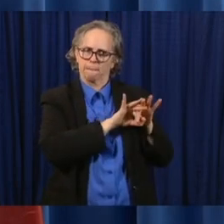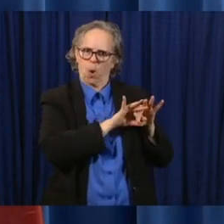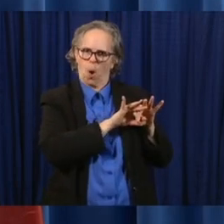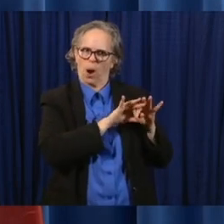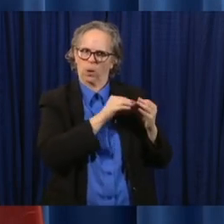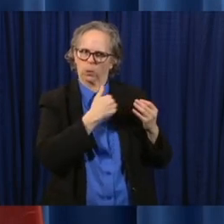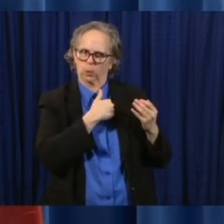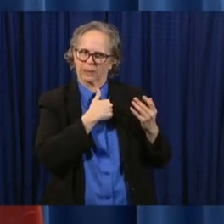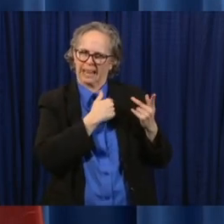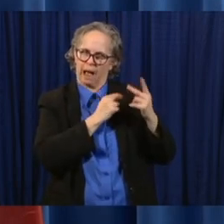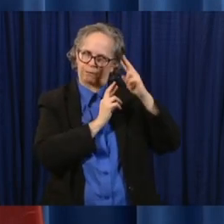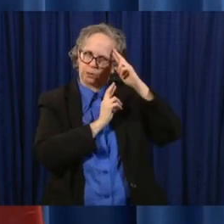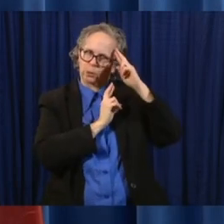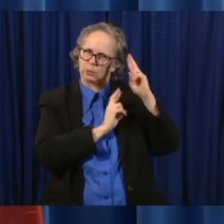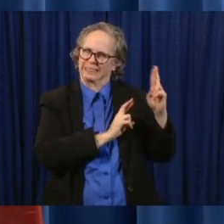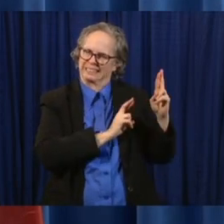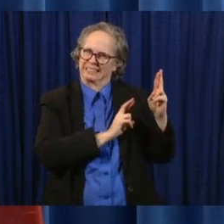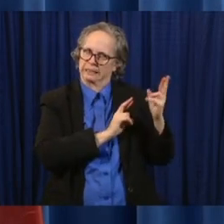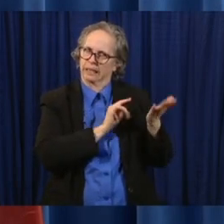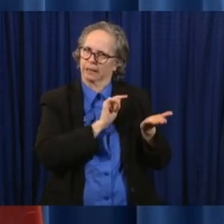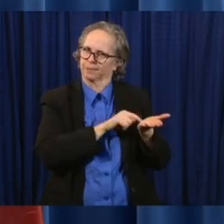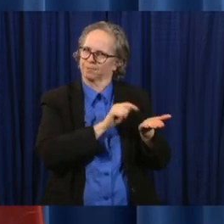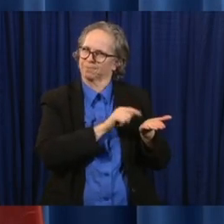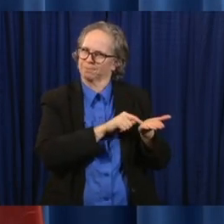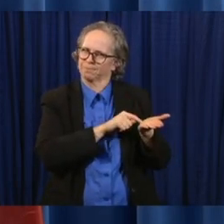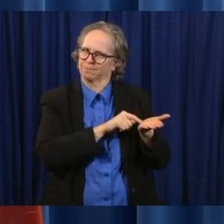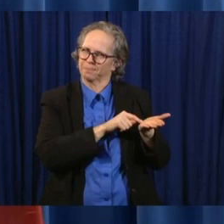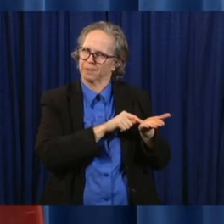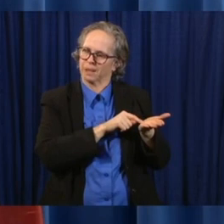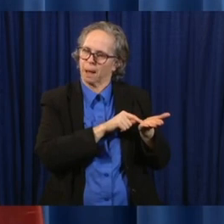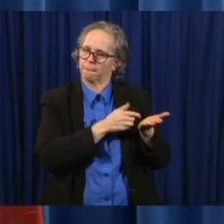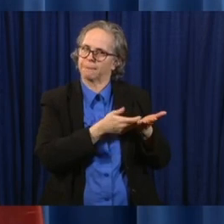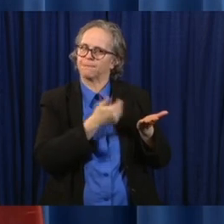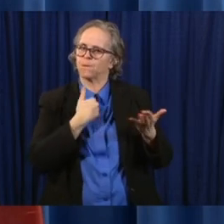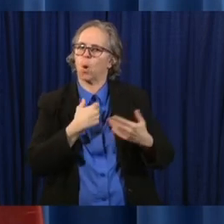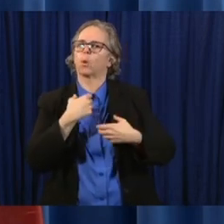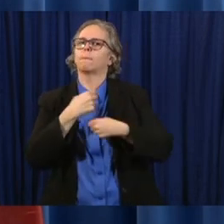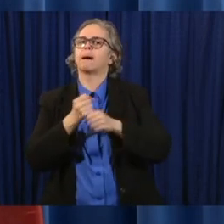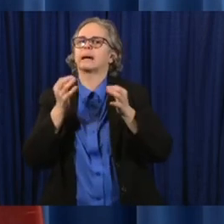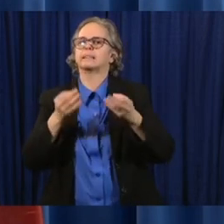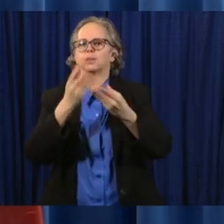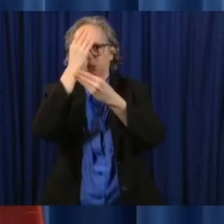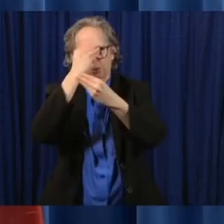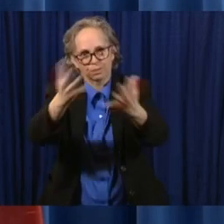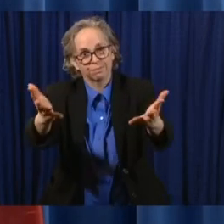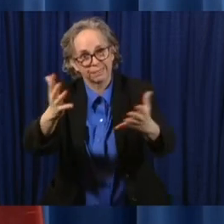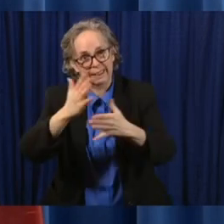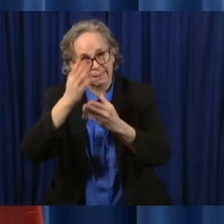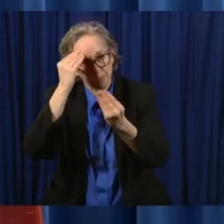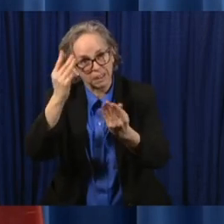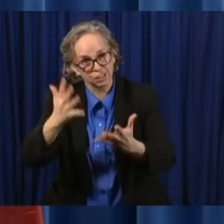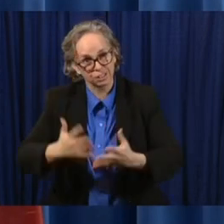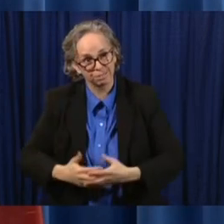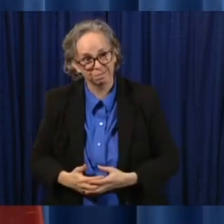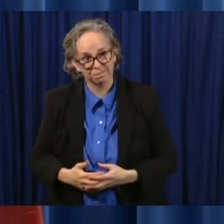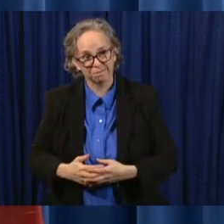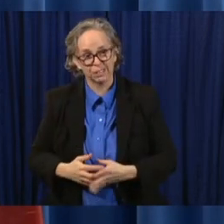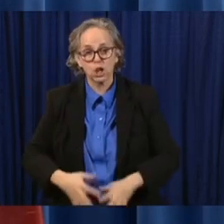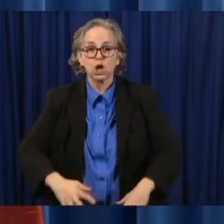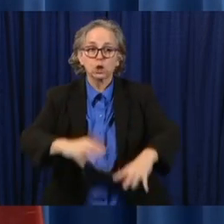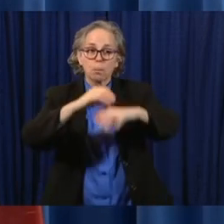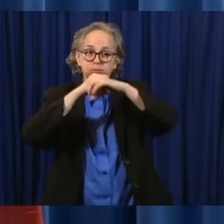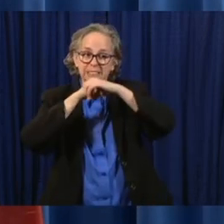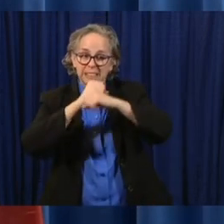Ohio. In Ohio, the law specifically sets apart protected health information in Revised Code Section